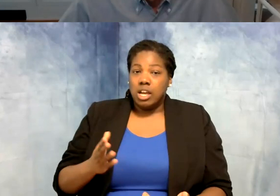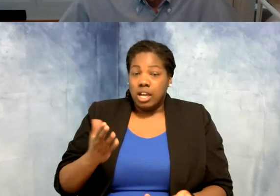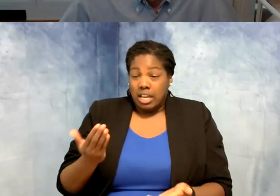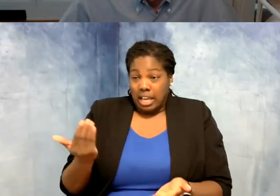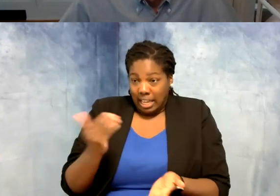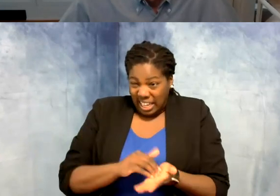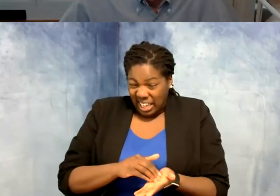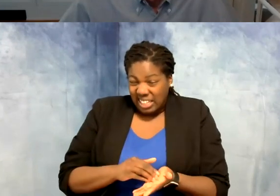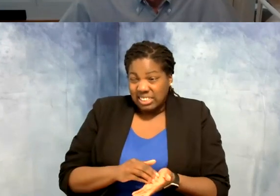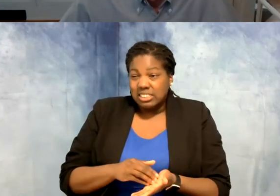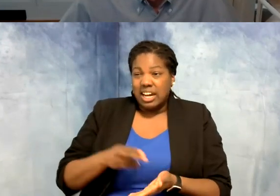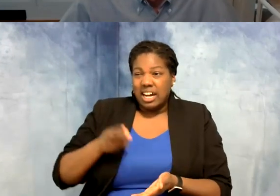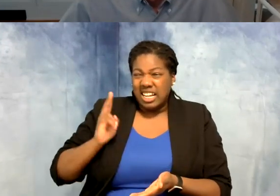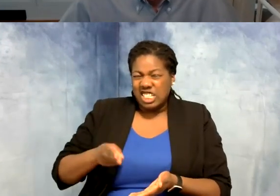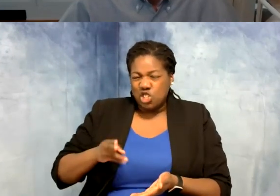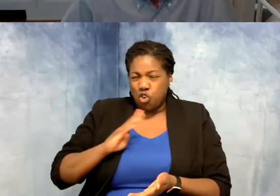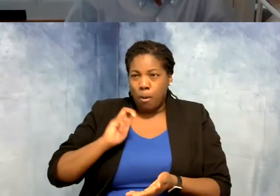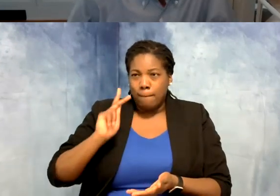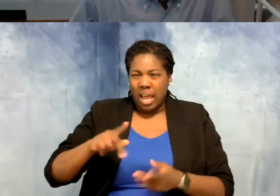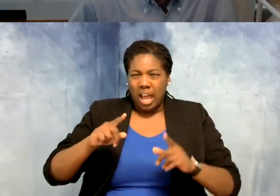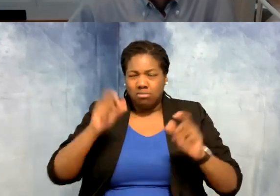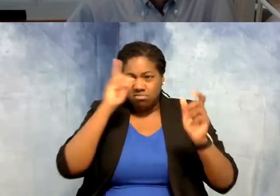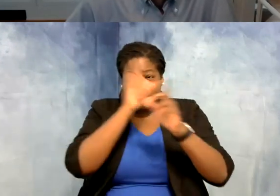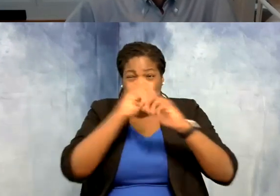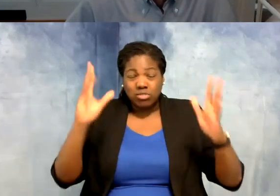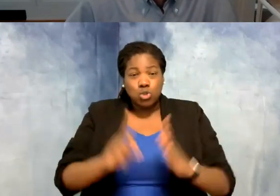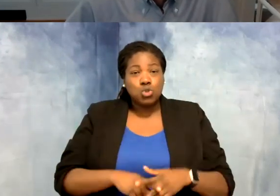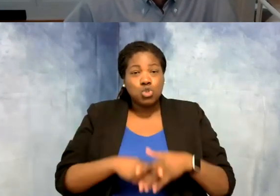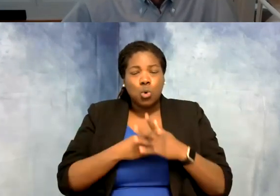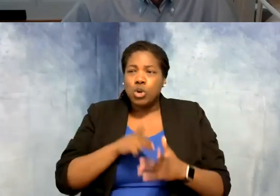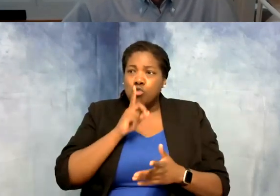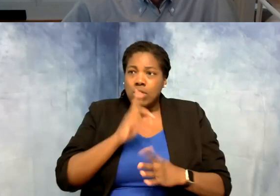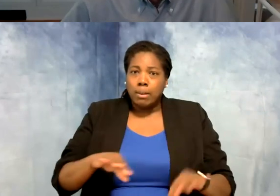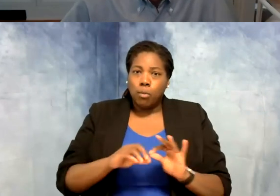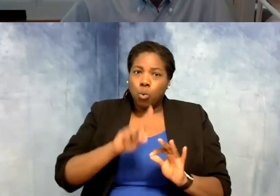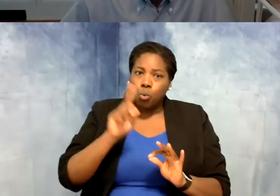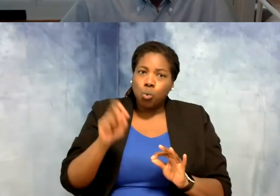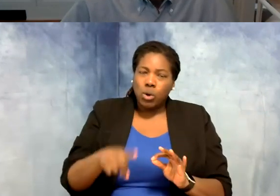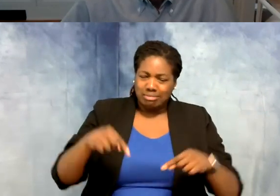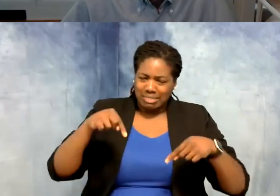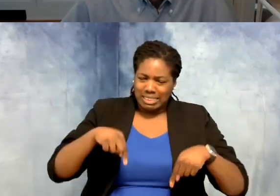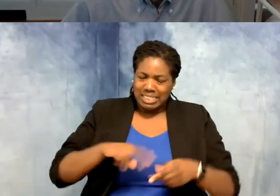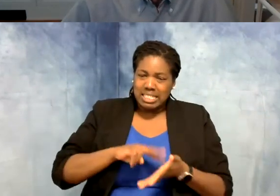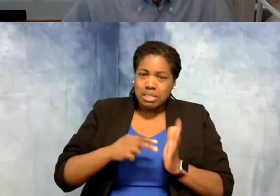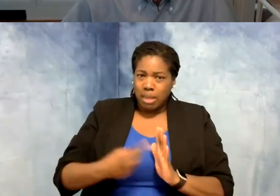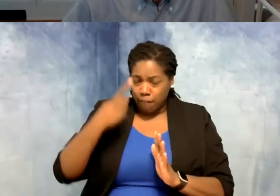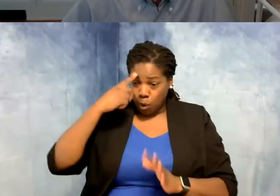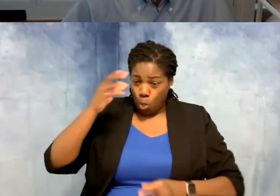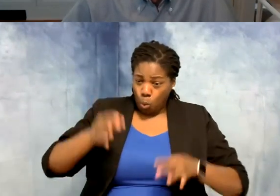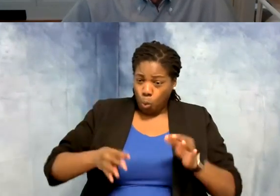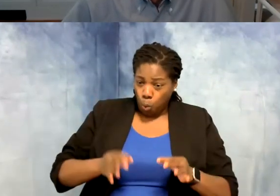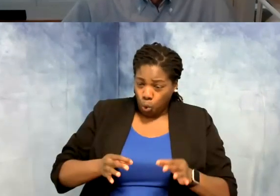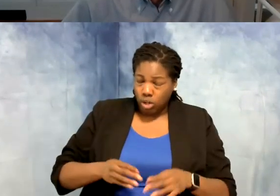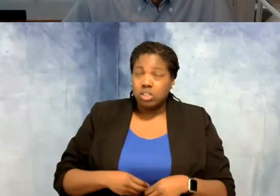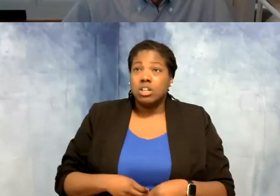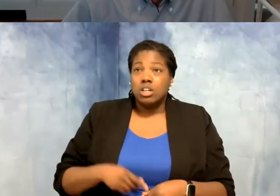on a historical map. So you started off with a really important question about what does this mean in terms of the court itself? Well,